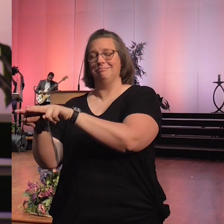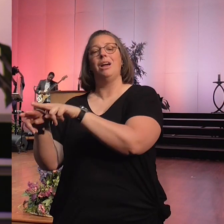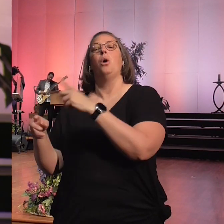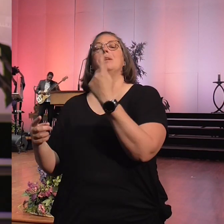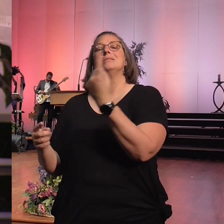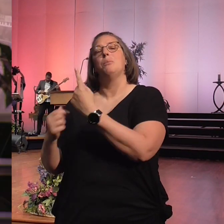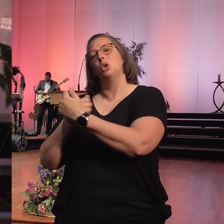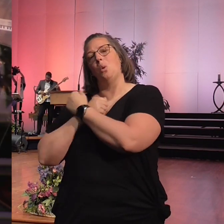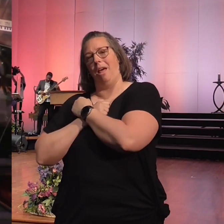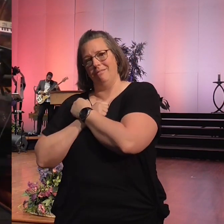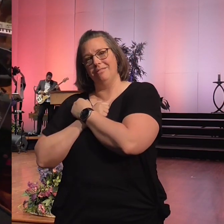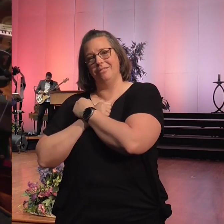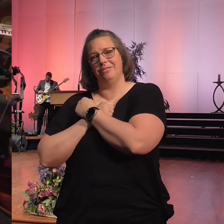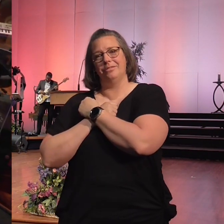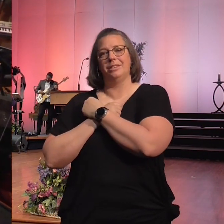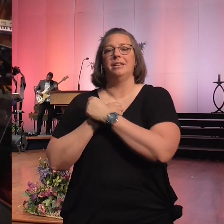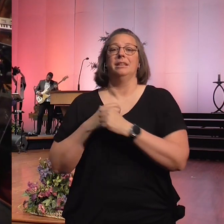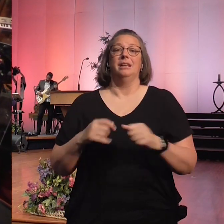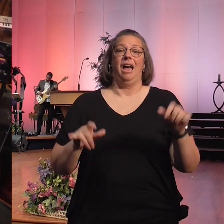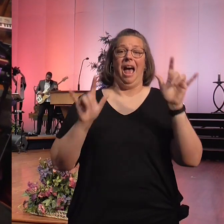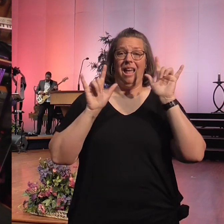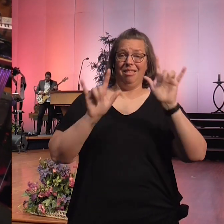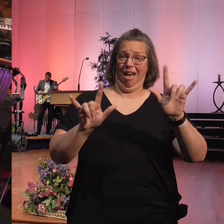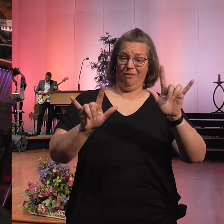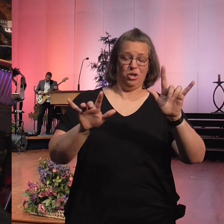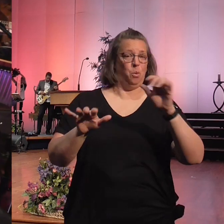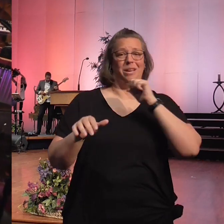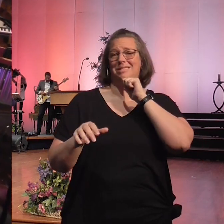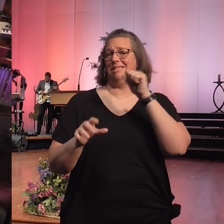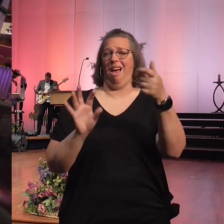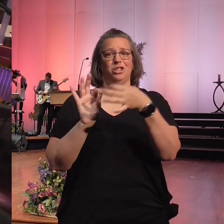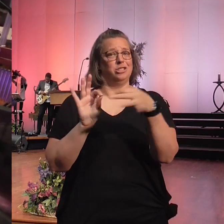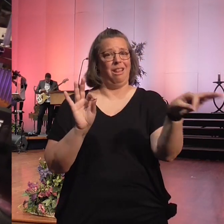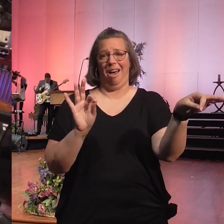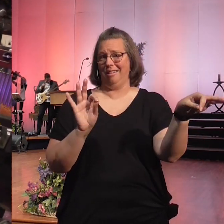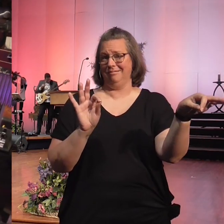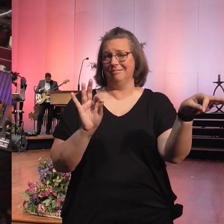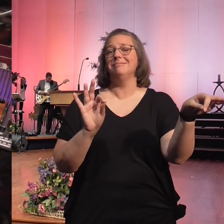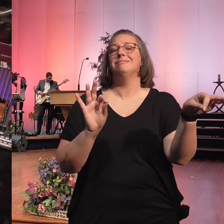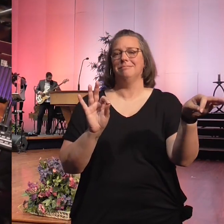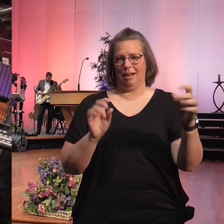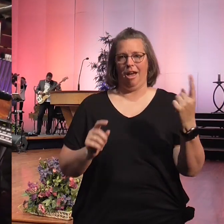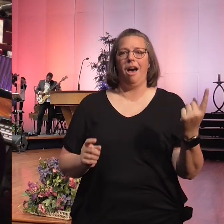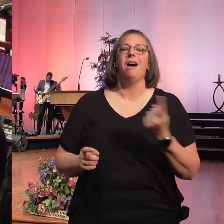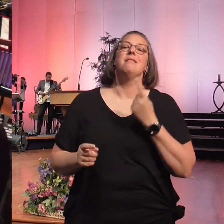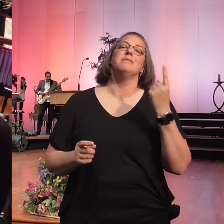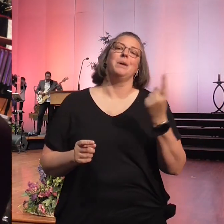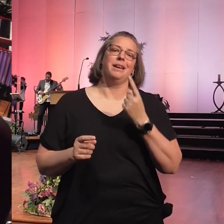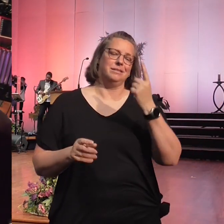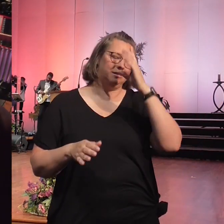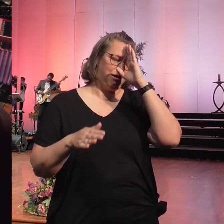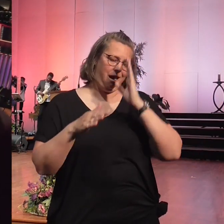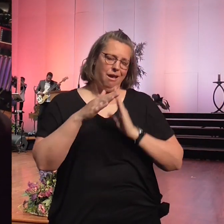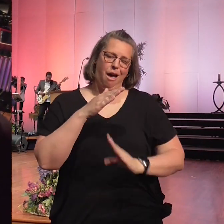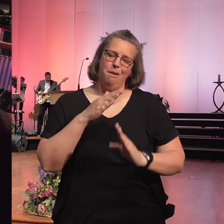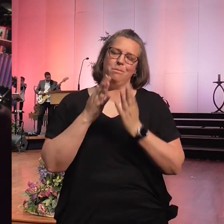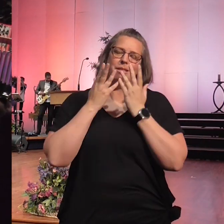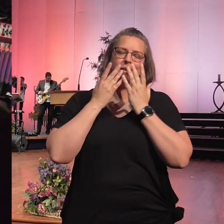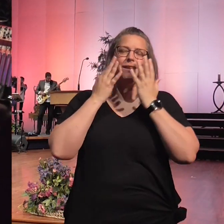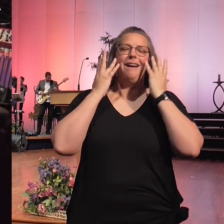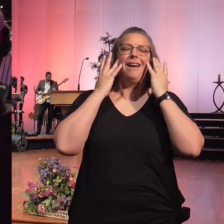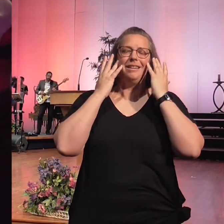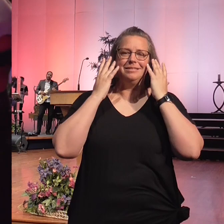love. I love you ain't no pickup line. Always stay humble and